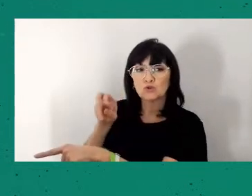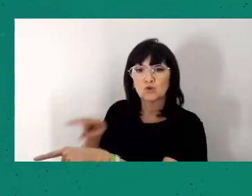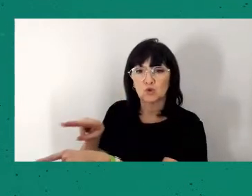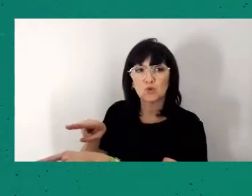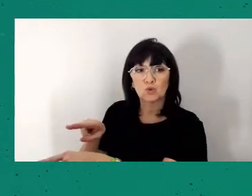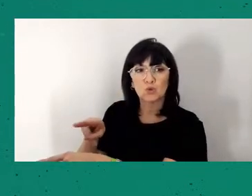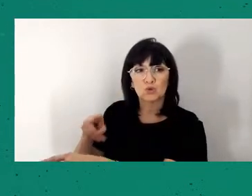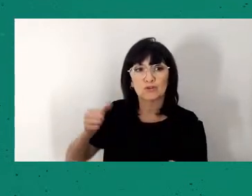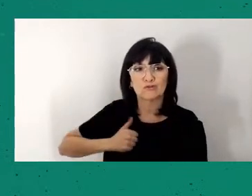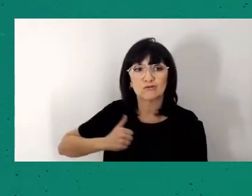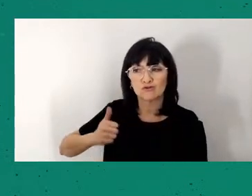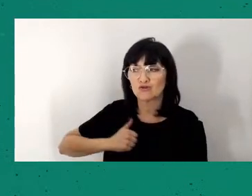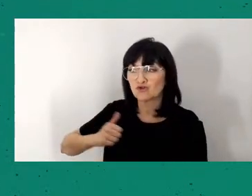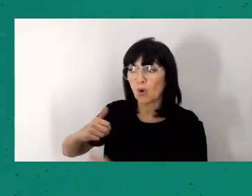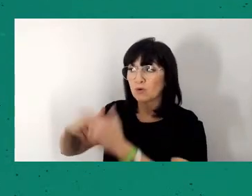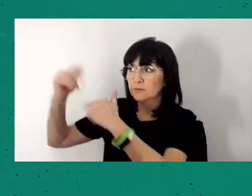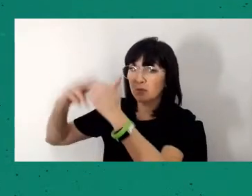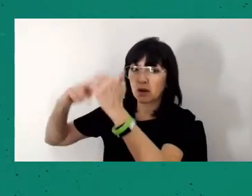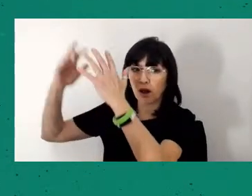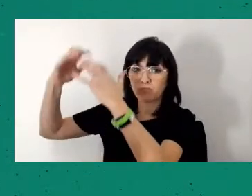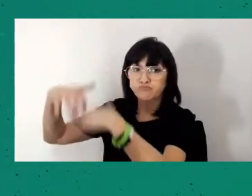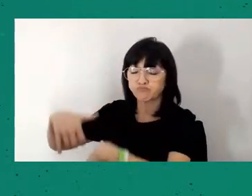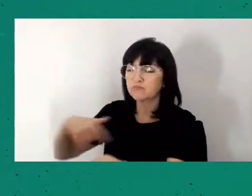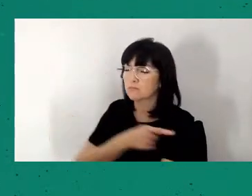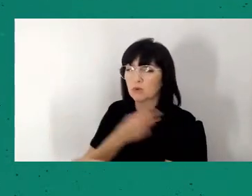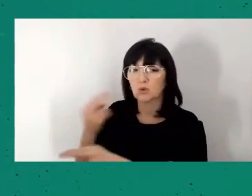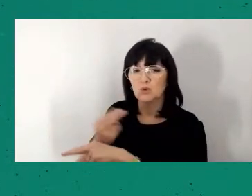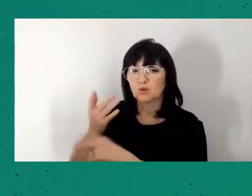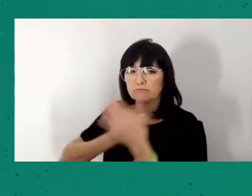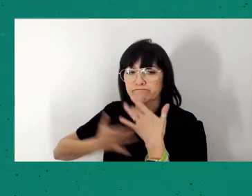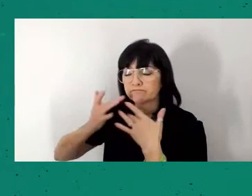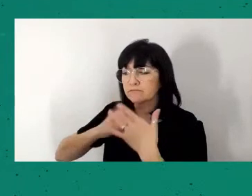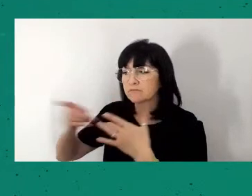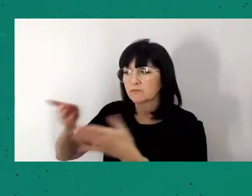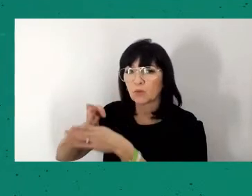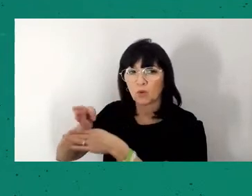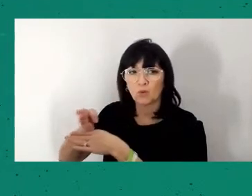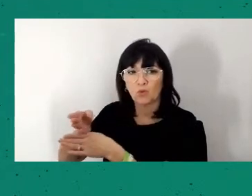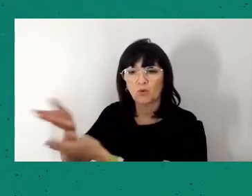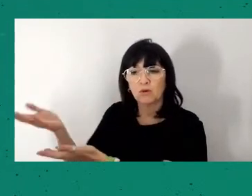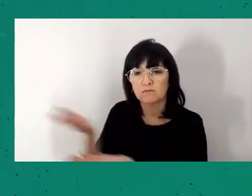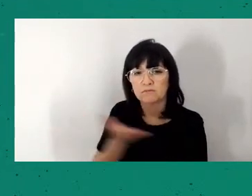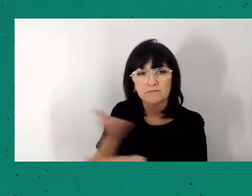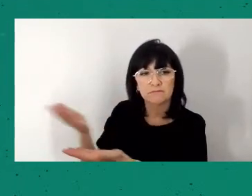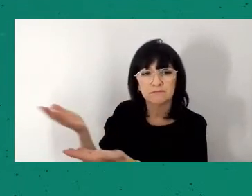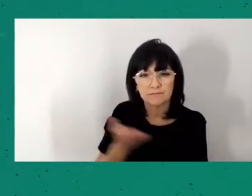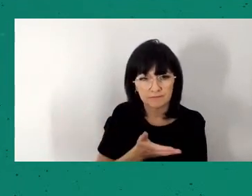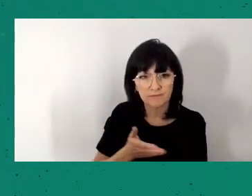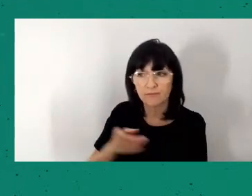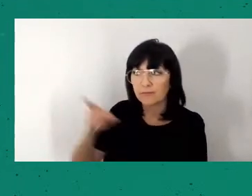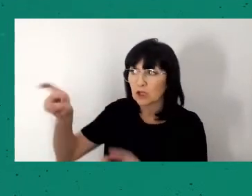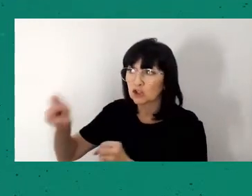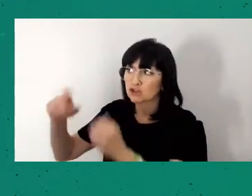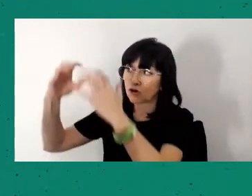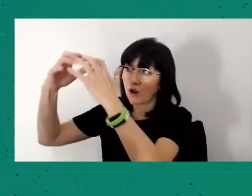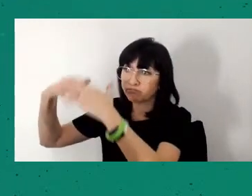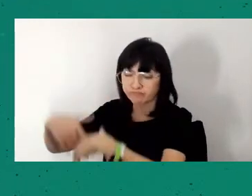is Abraham Lincoln said that the barracks from the Union soldiers they should be torn down and the wood used